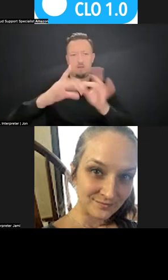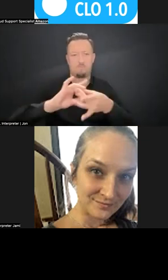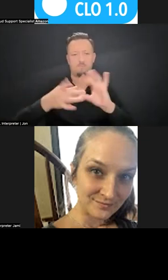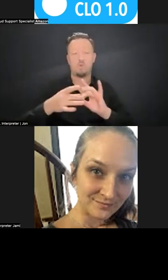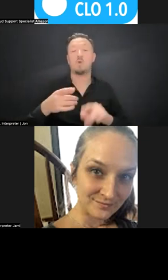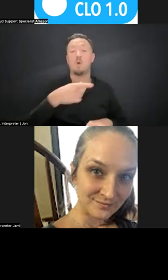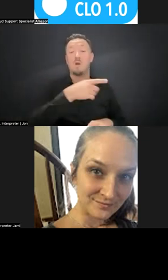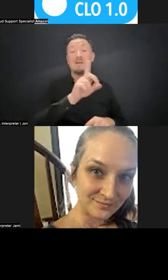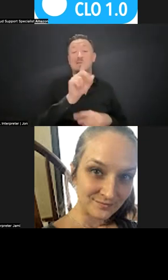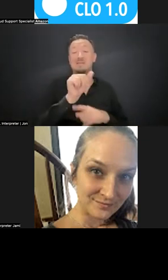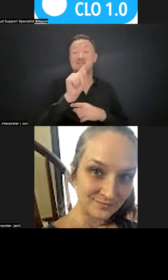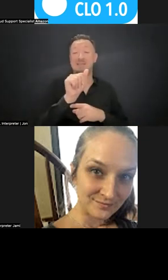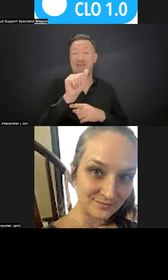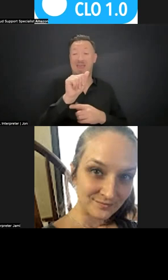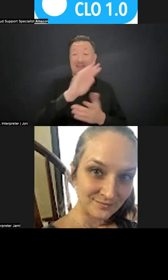servers,